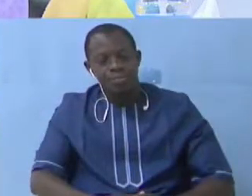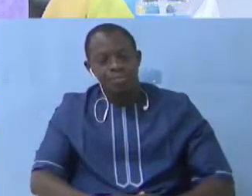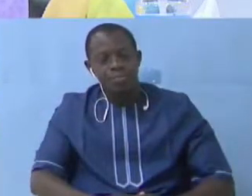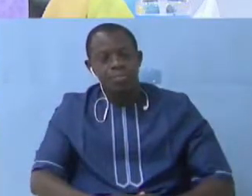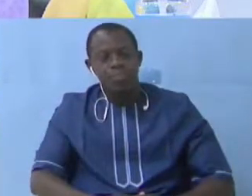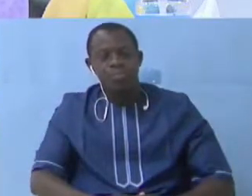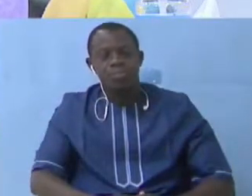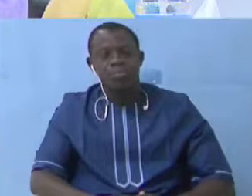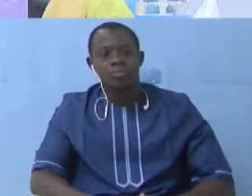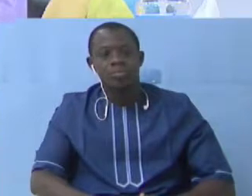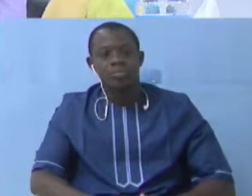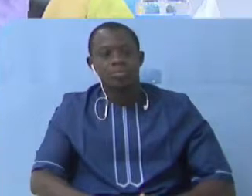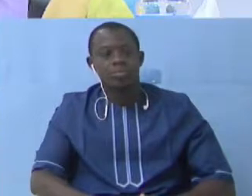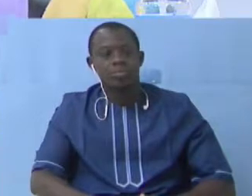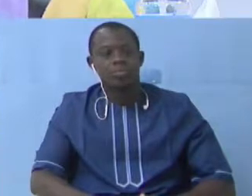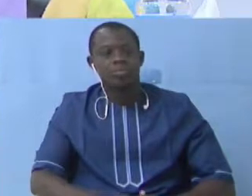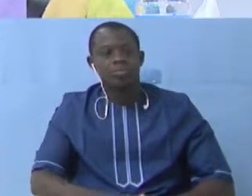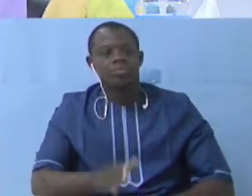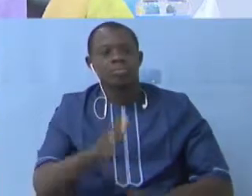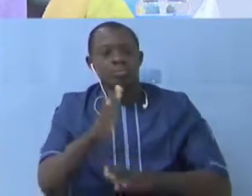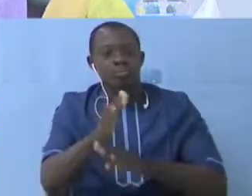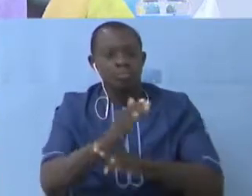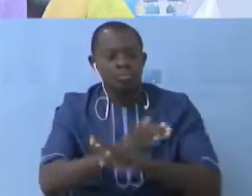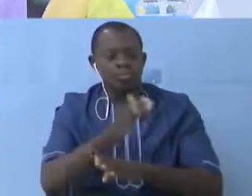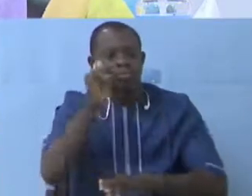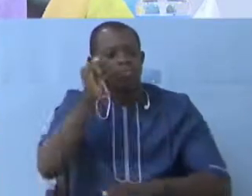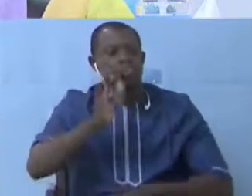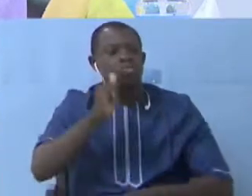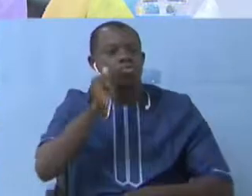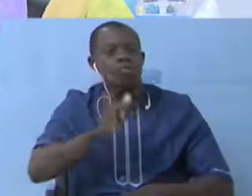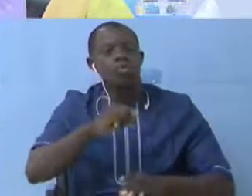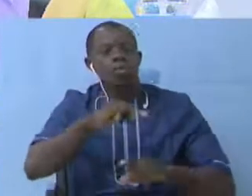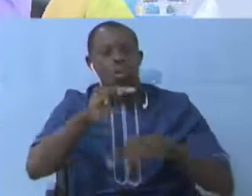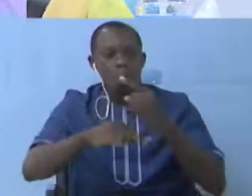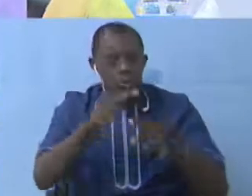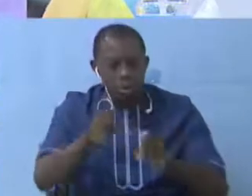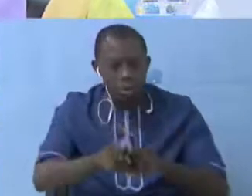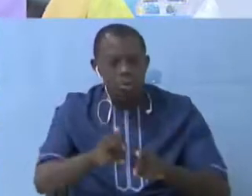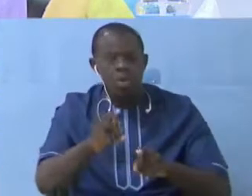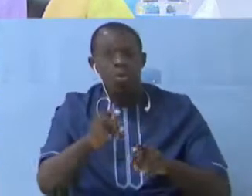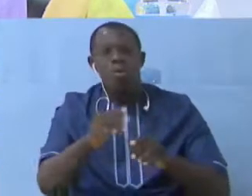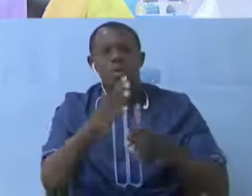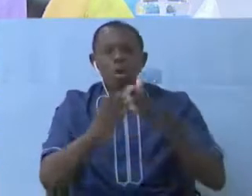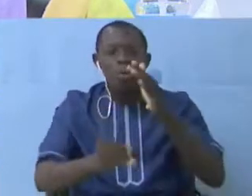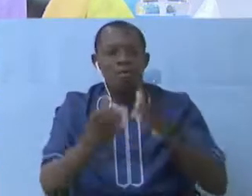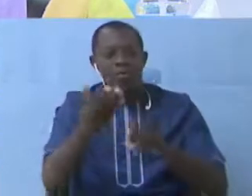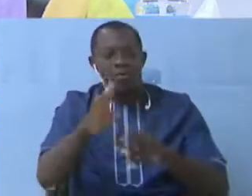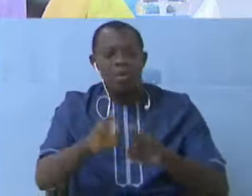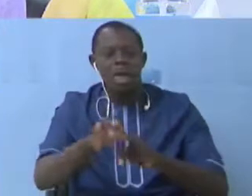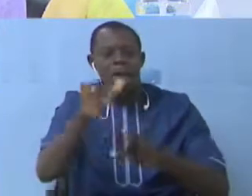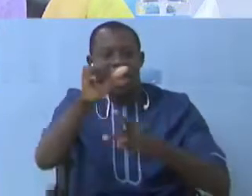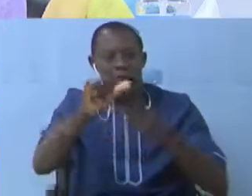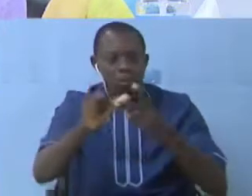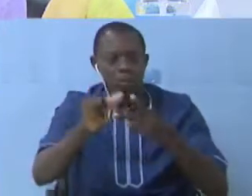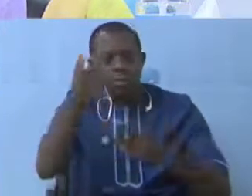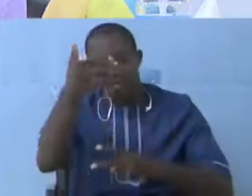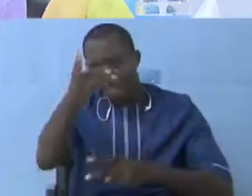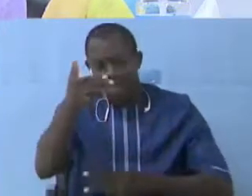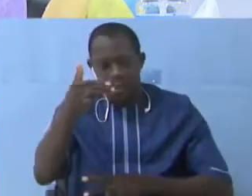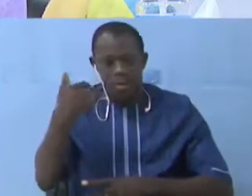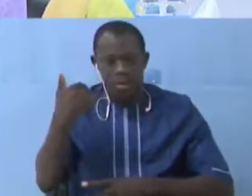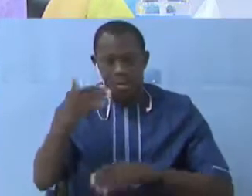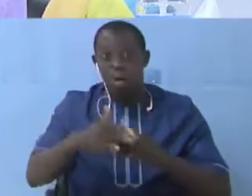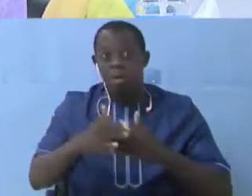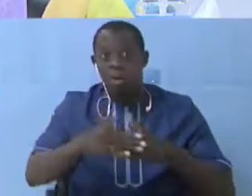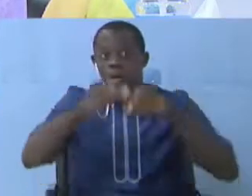they used to look at or invoke the clawback clause in Article 9